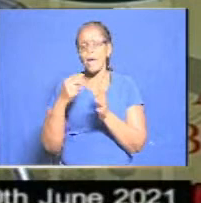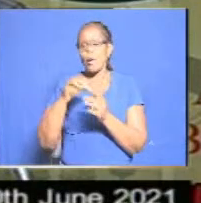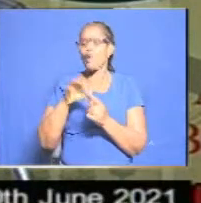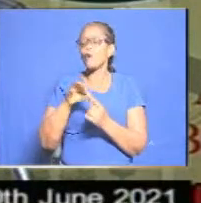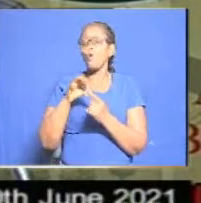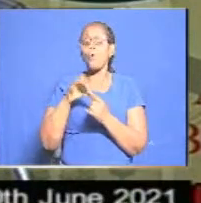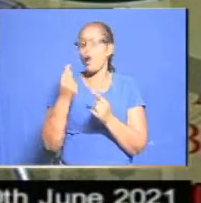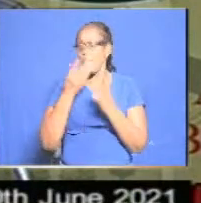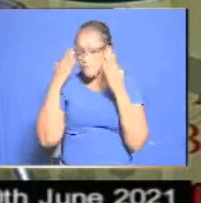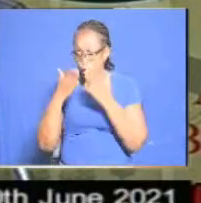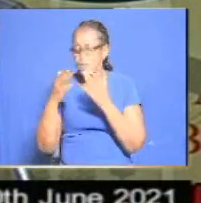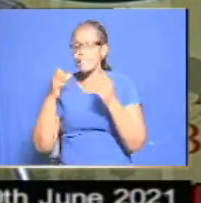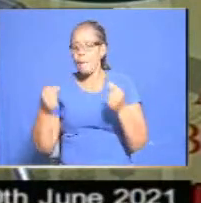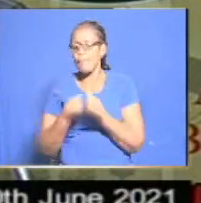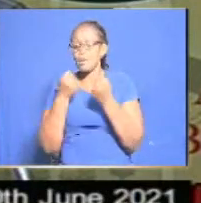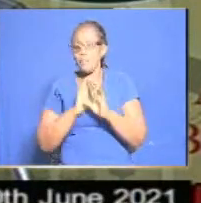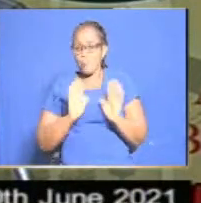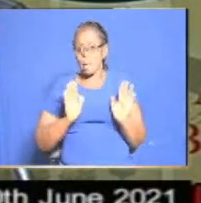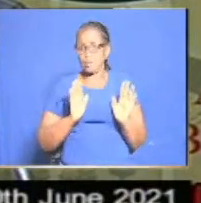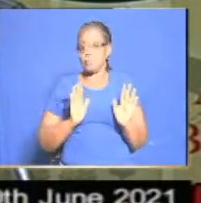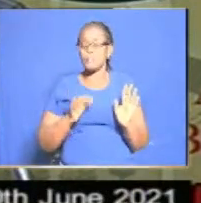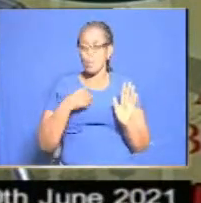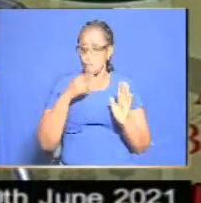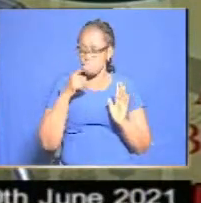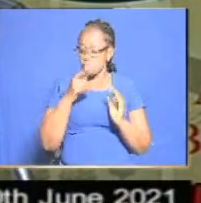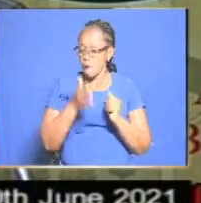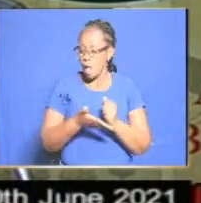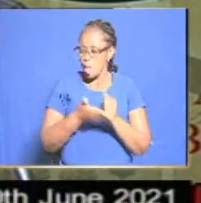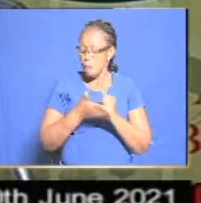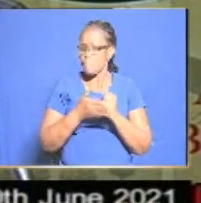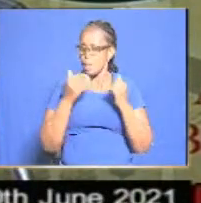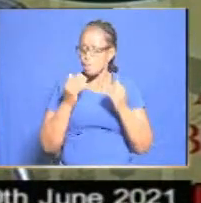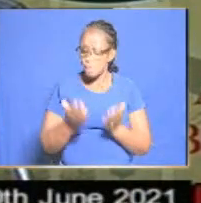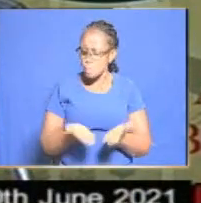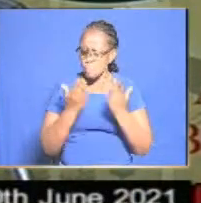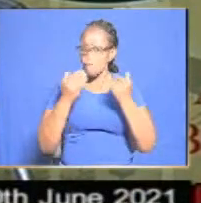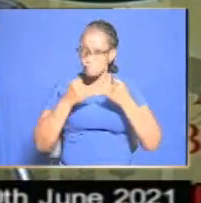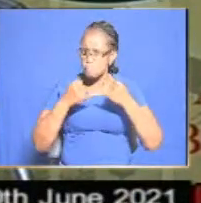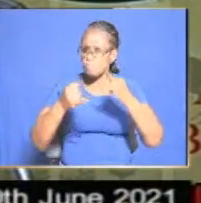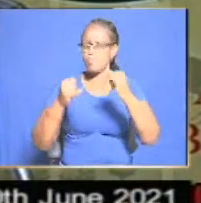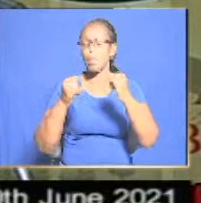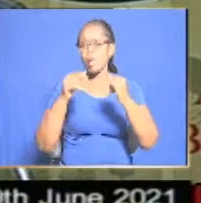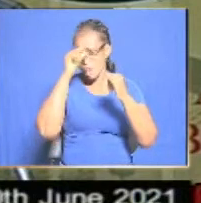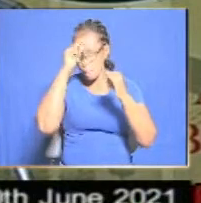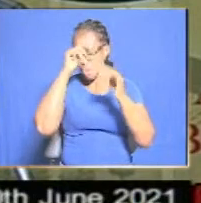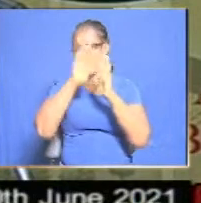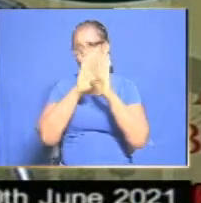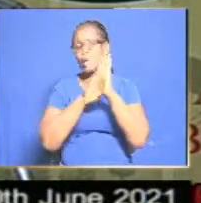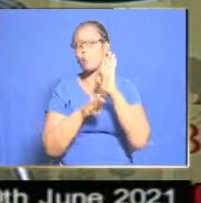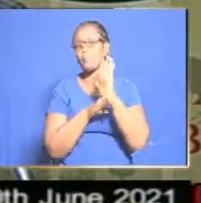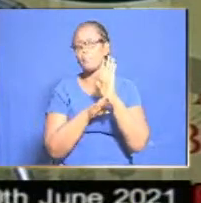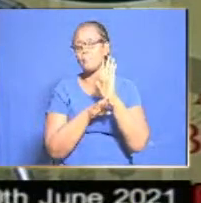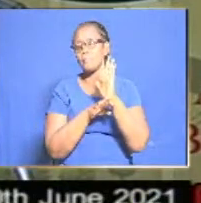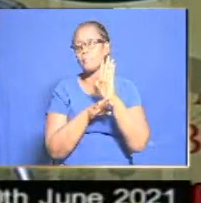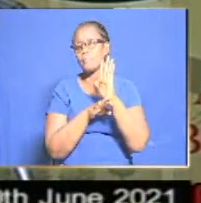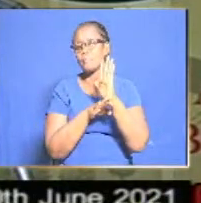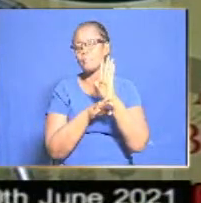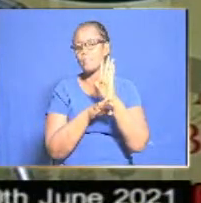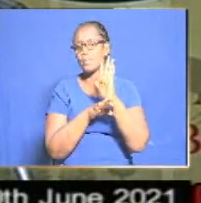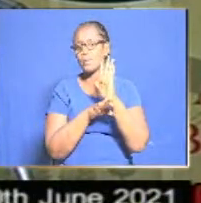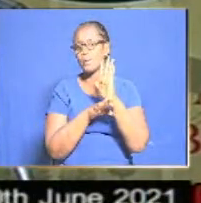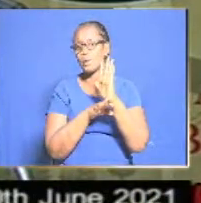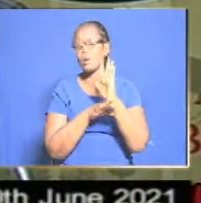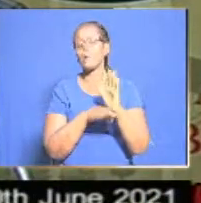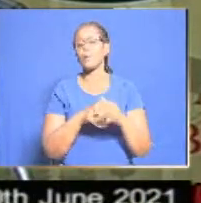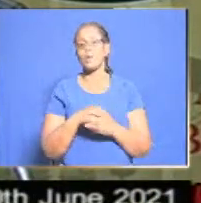certainty in the budget process and improve implementation of government programs and projects while adhering to the fiscal consolidation plan.